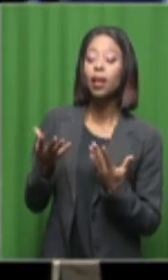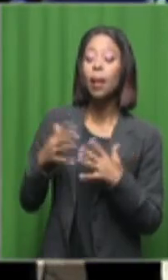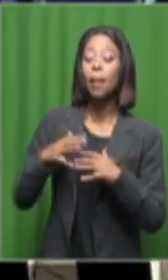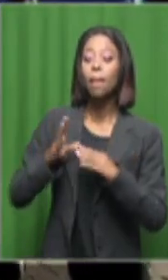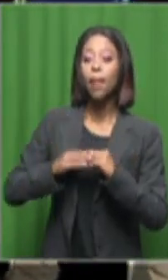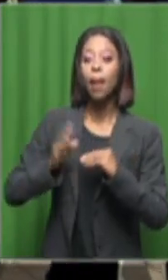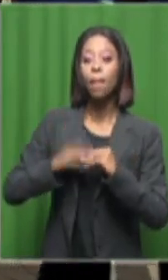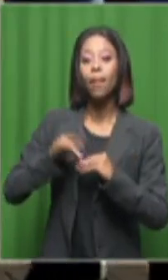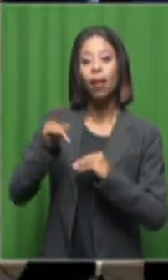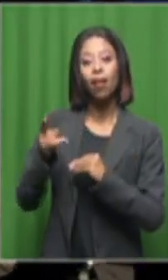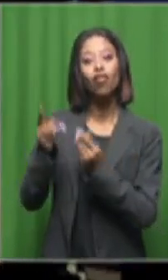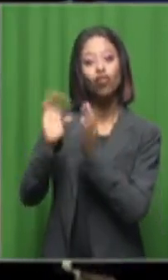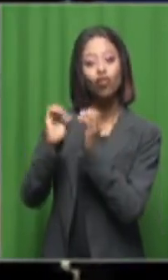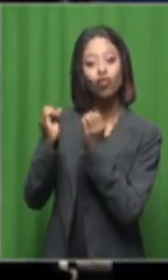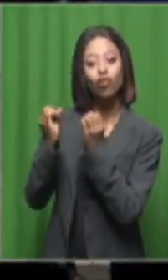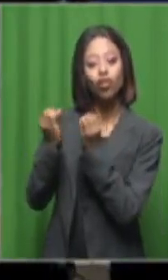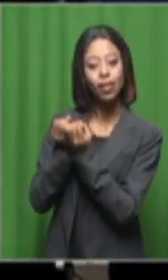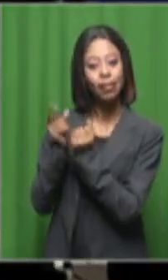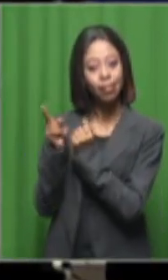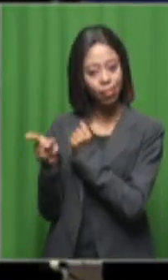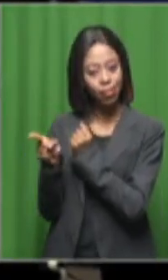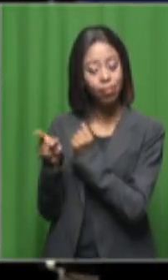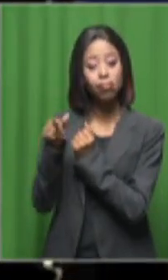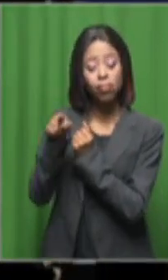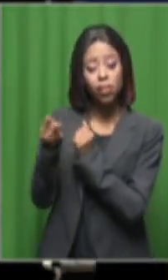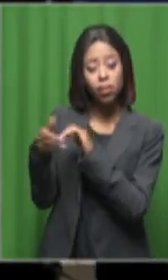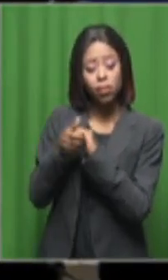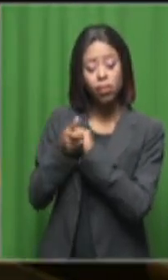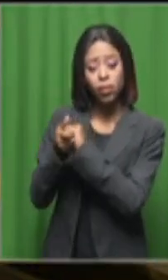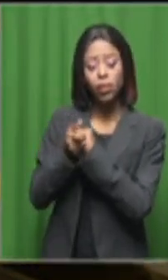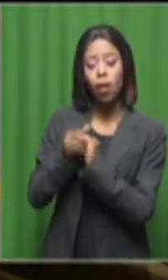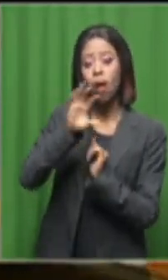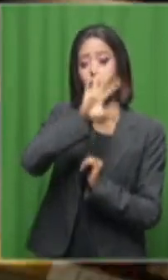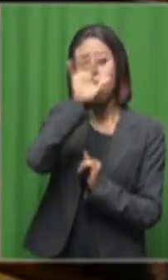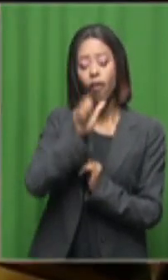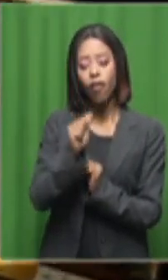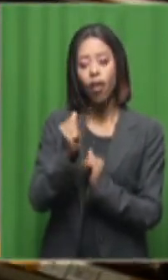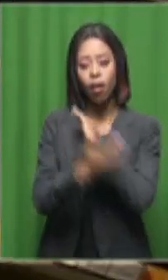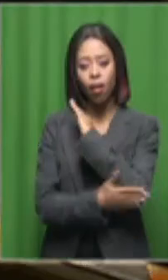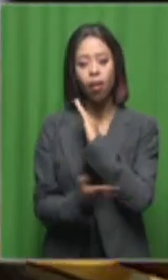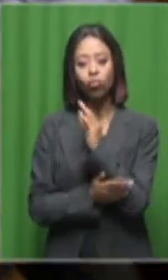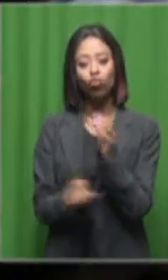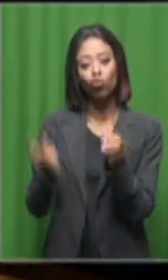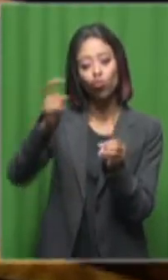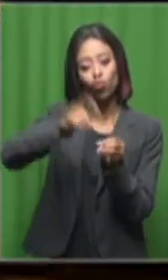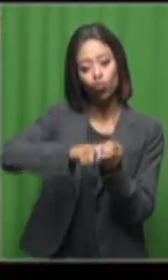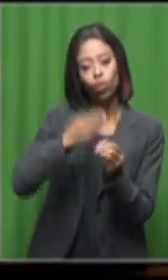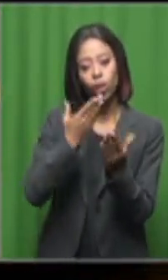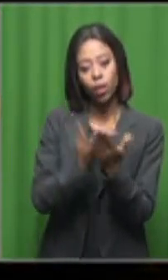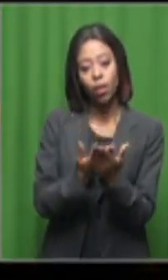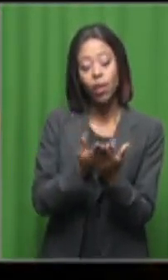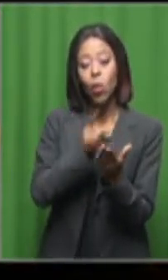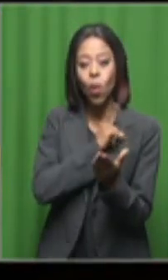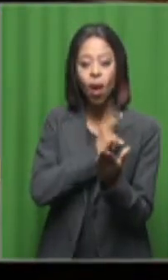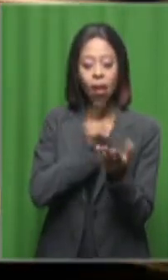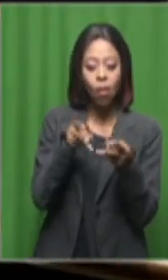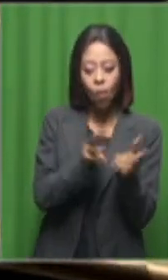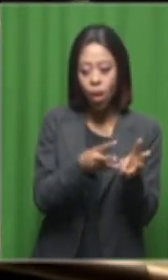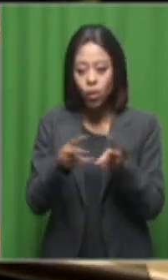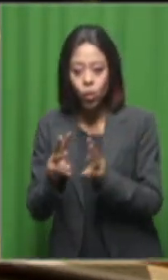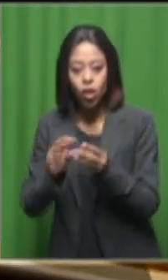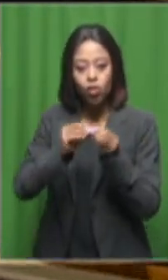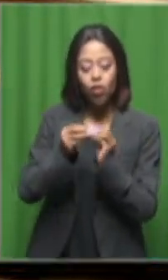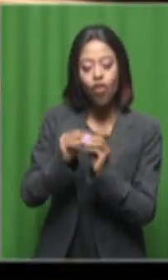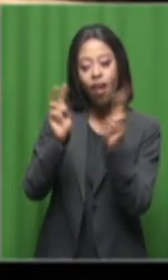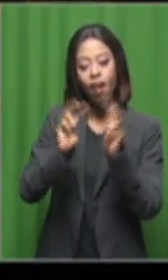Green Hydrogen Alliance. This is a voluntary coalition of African countries with significant green hydrogen production potential. Some of the